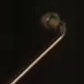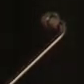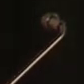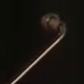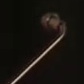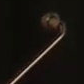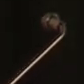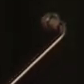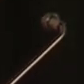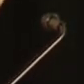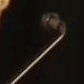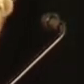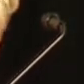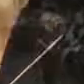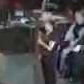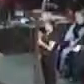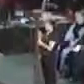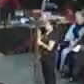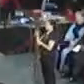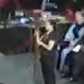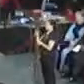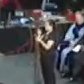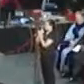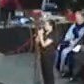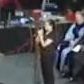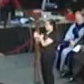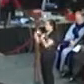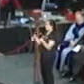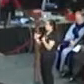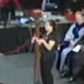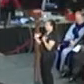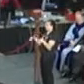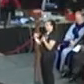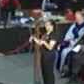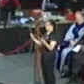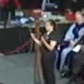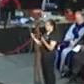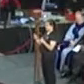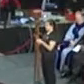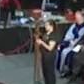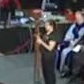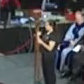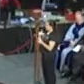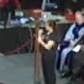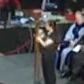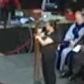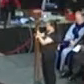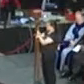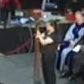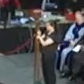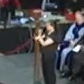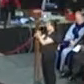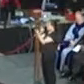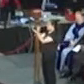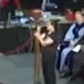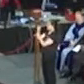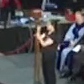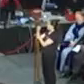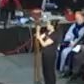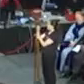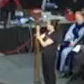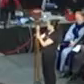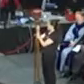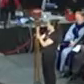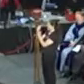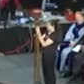climb, and I was totally intrigued with it. Arrangements were made through a company called Mountain Madness. That tells you all